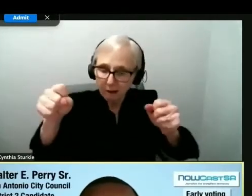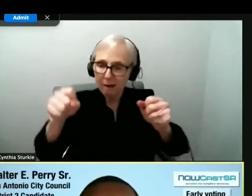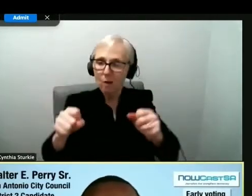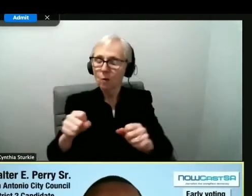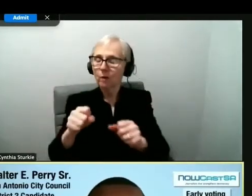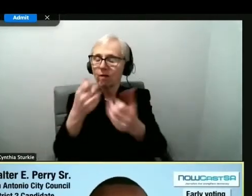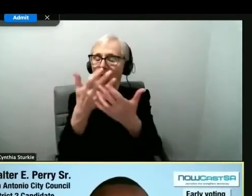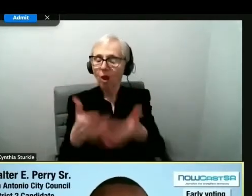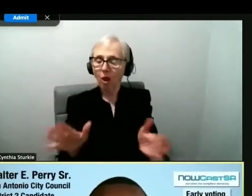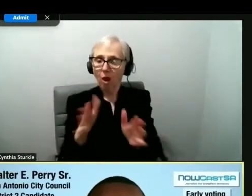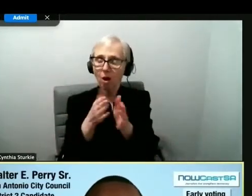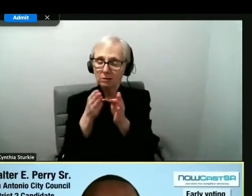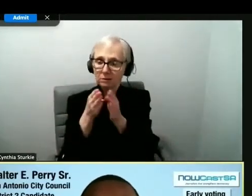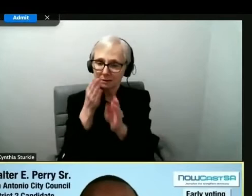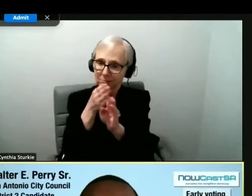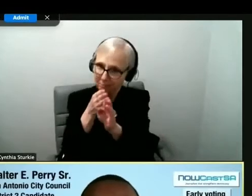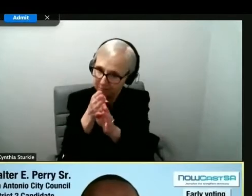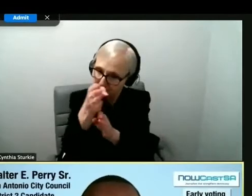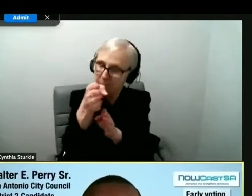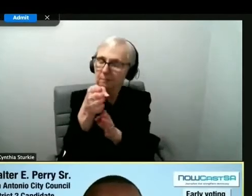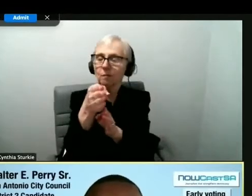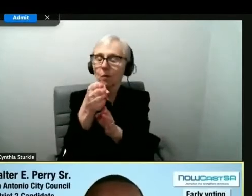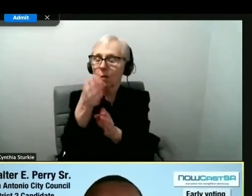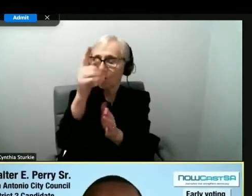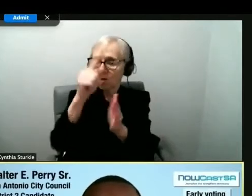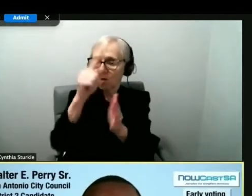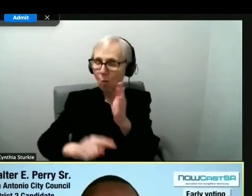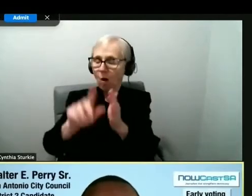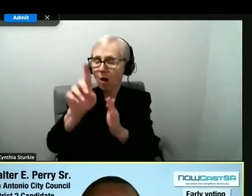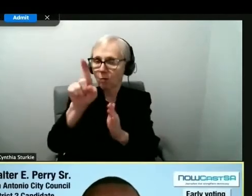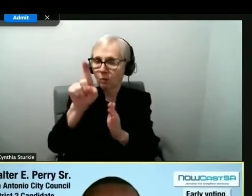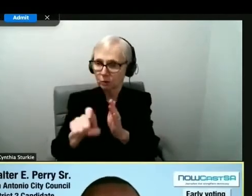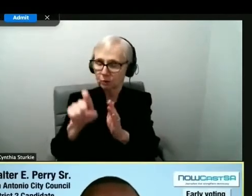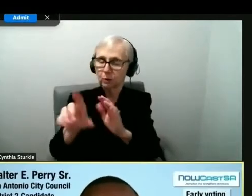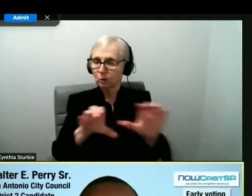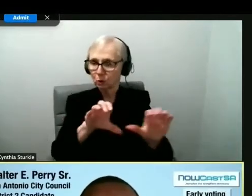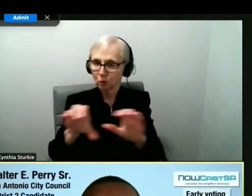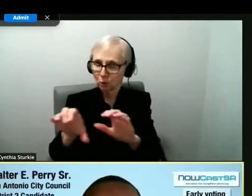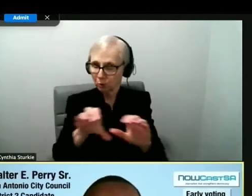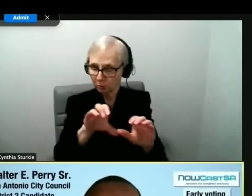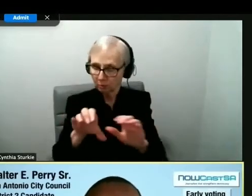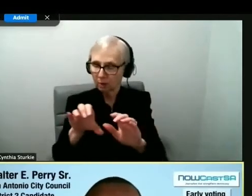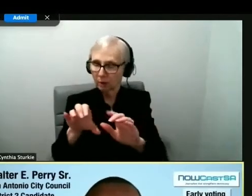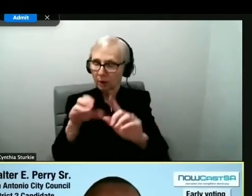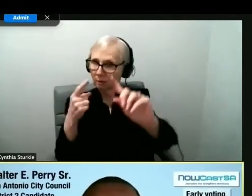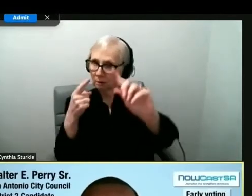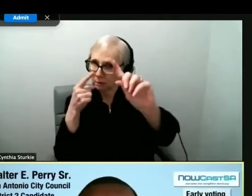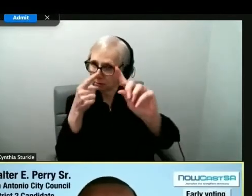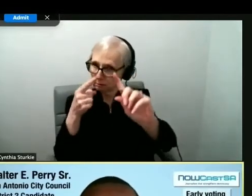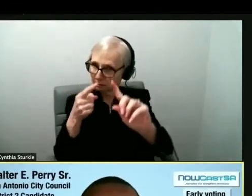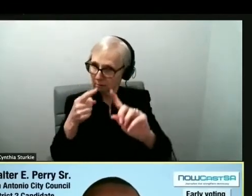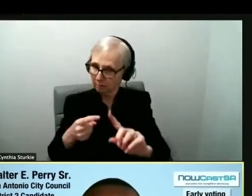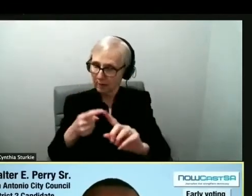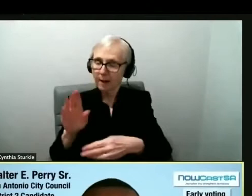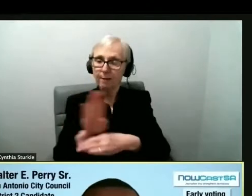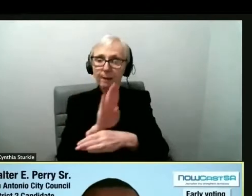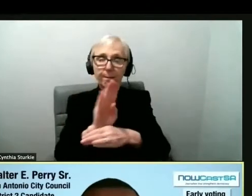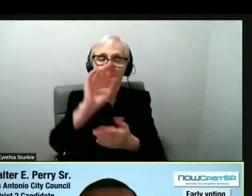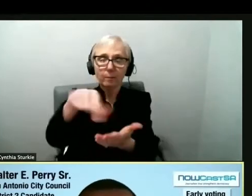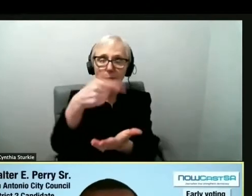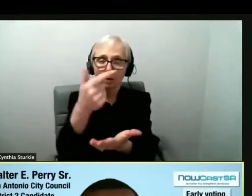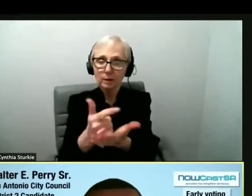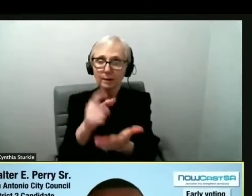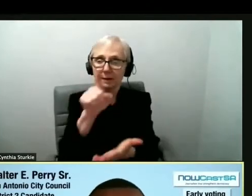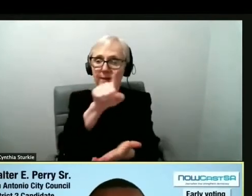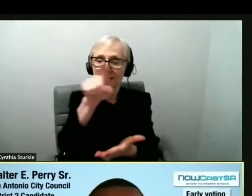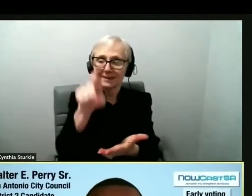on what the district is supposed to do and where it's supposed to go. And so for me, I'm a business graduate from Texas